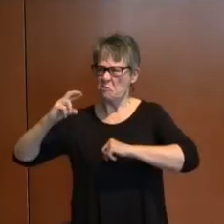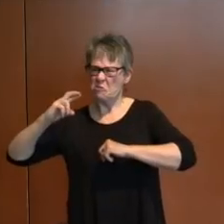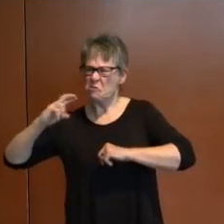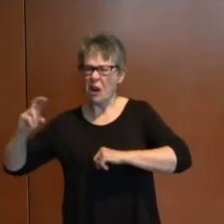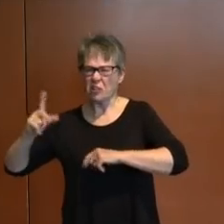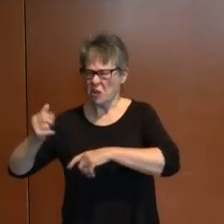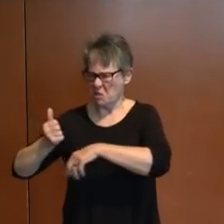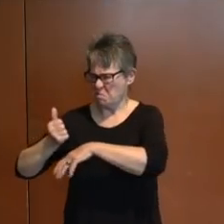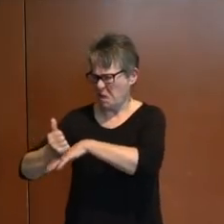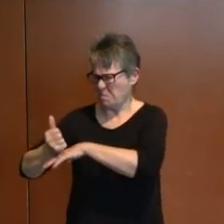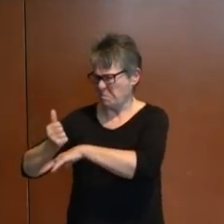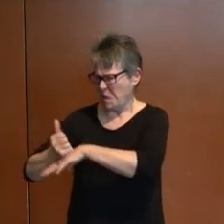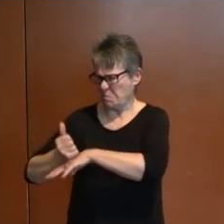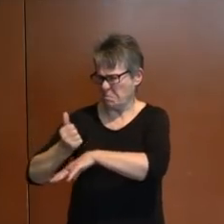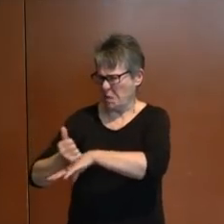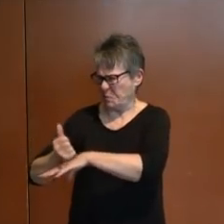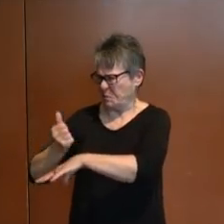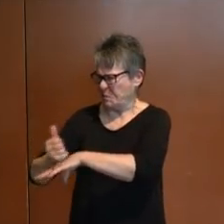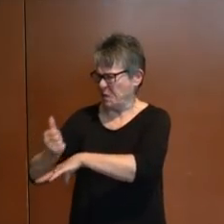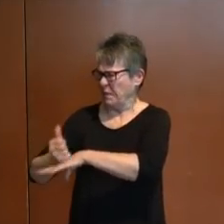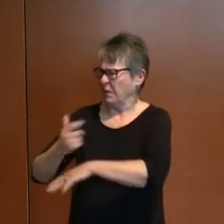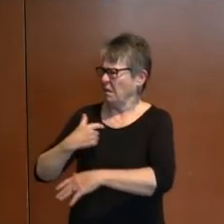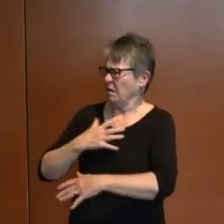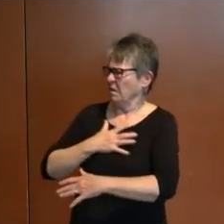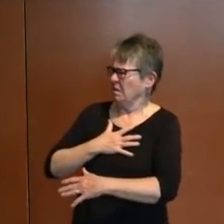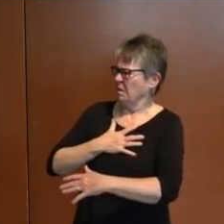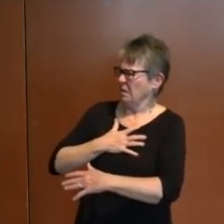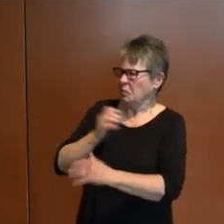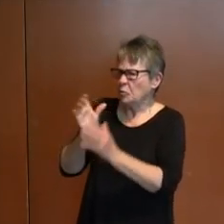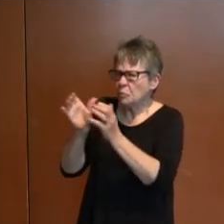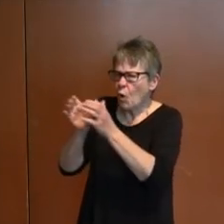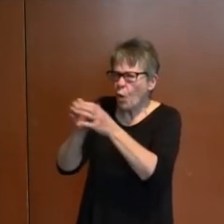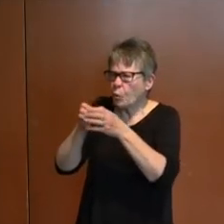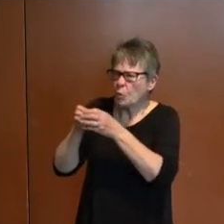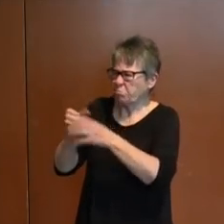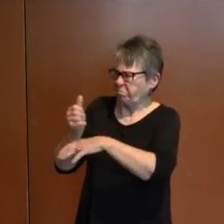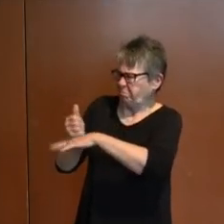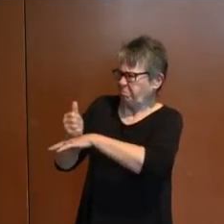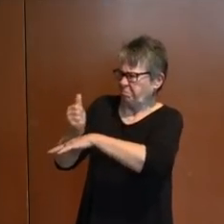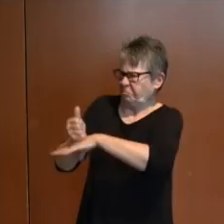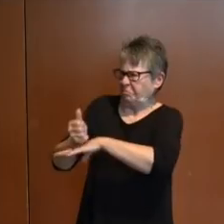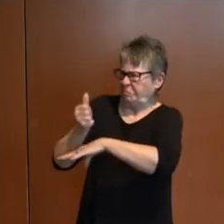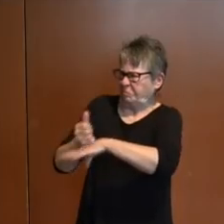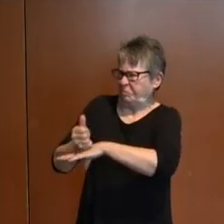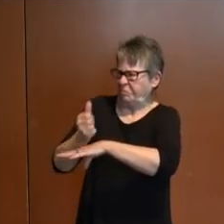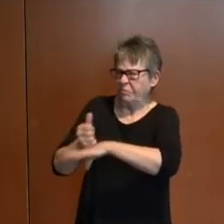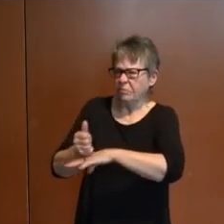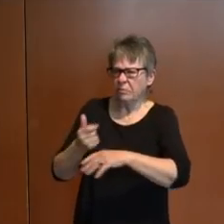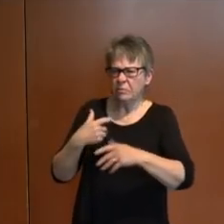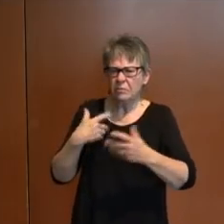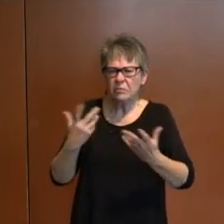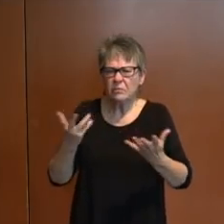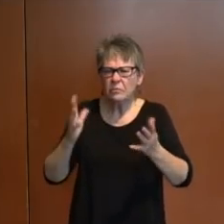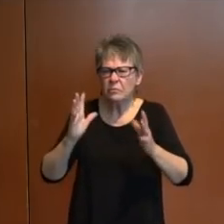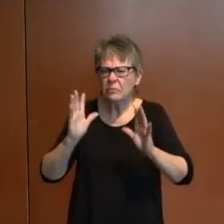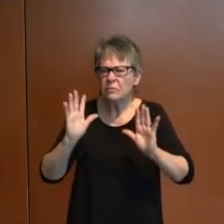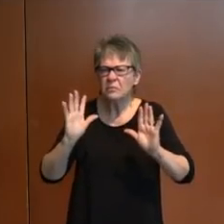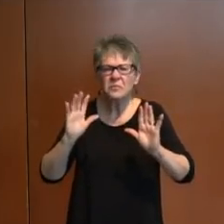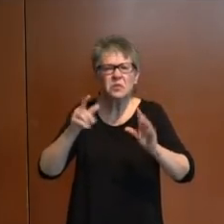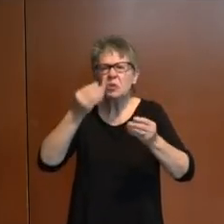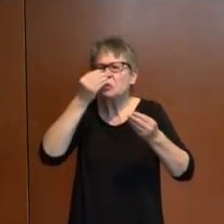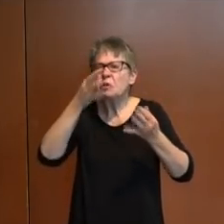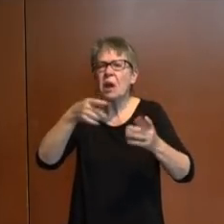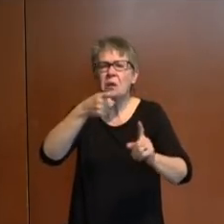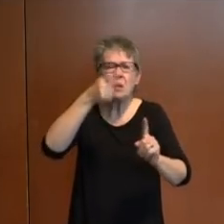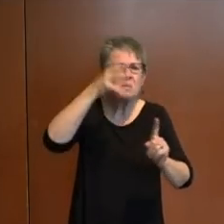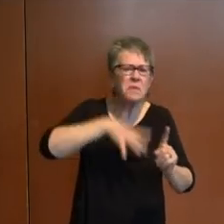worship, regardless of your ethnicity, race, who you love, your gender, we are one family. We rise